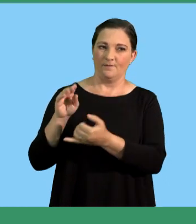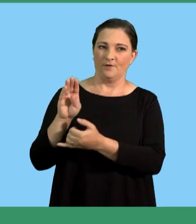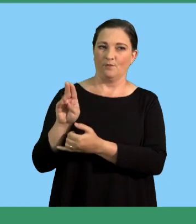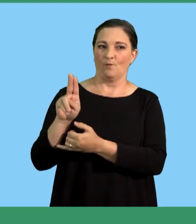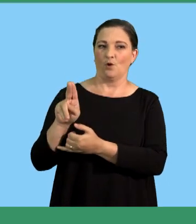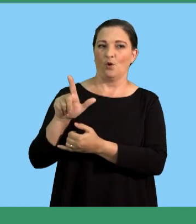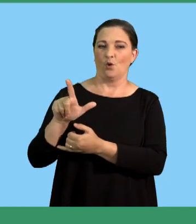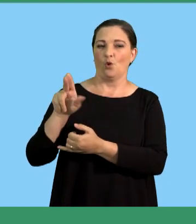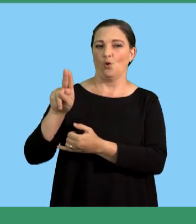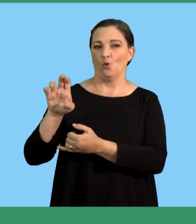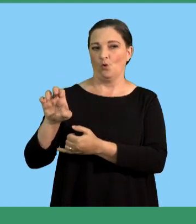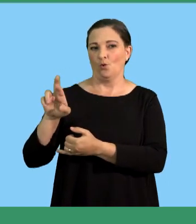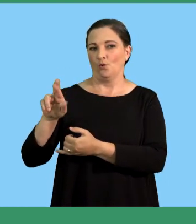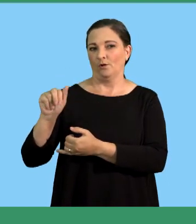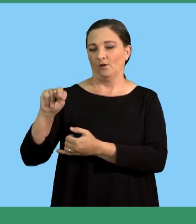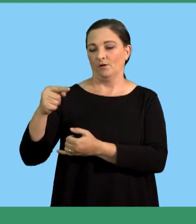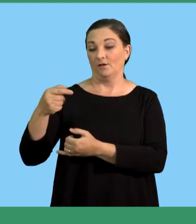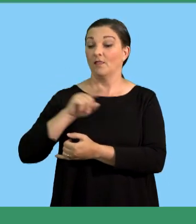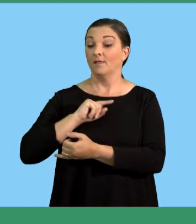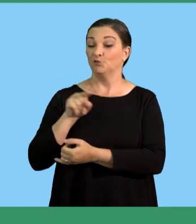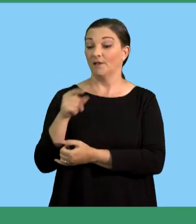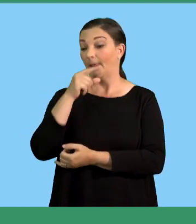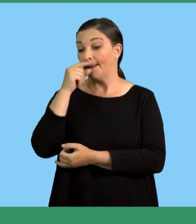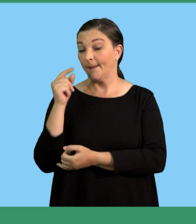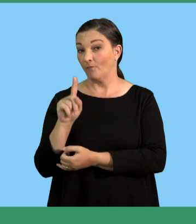be a form of investment we call shares.